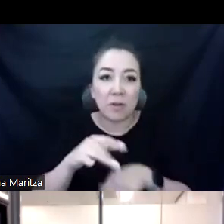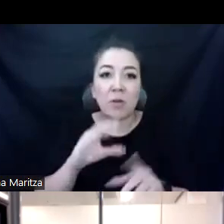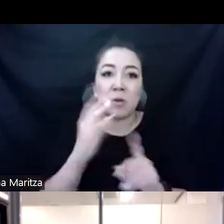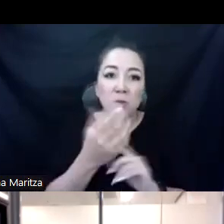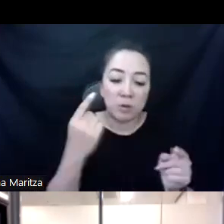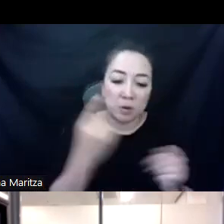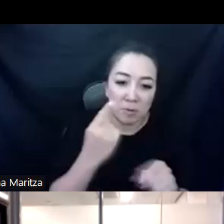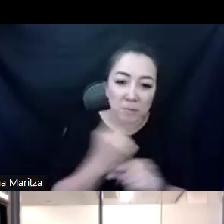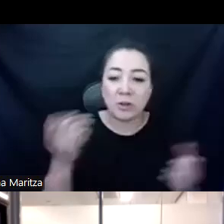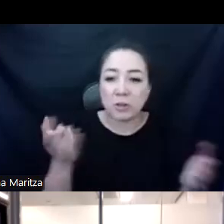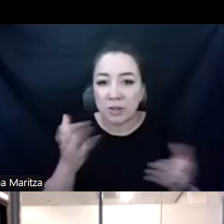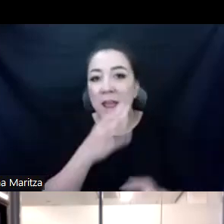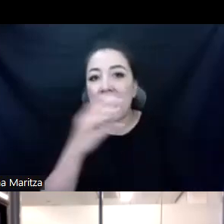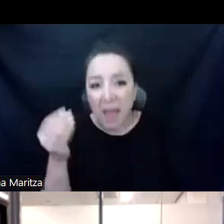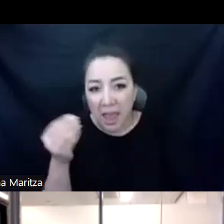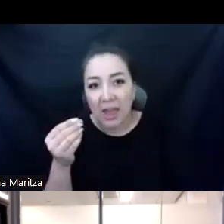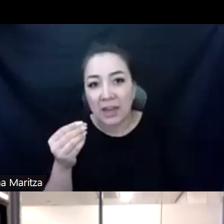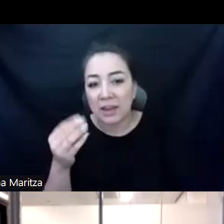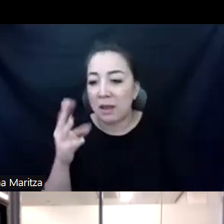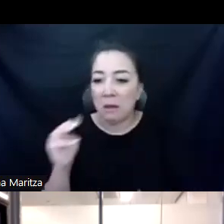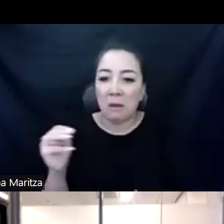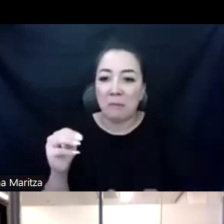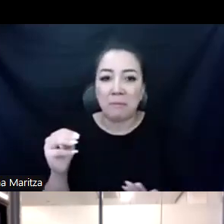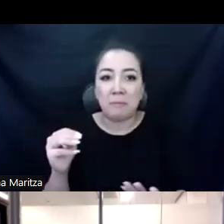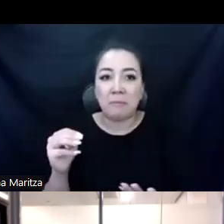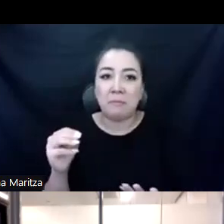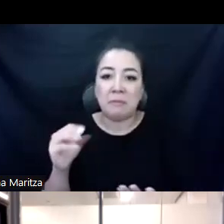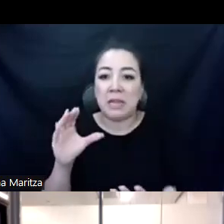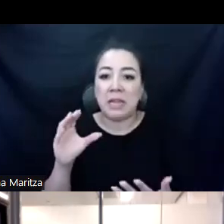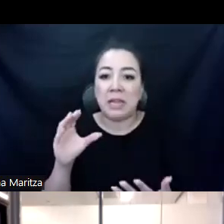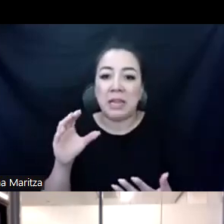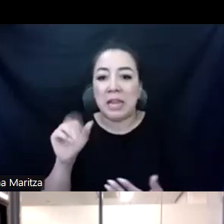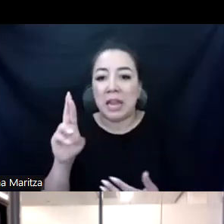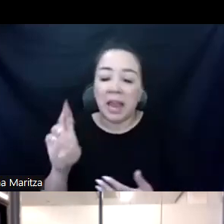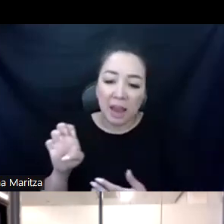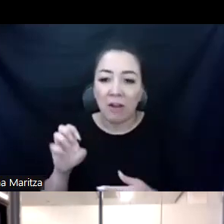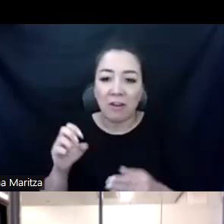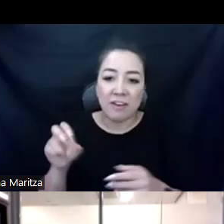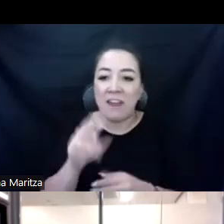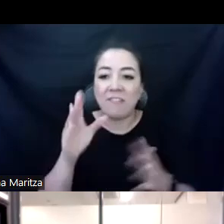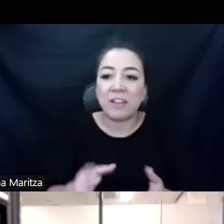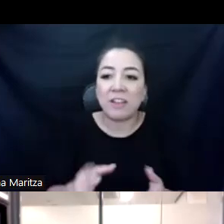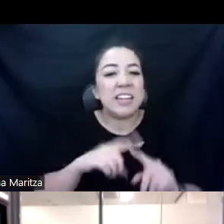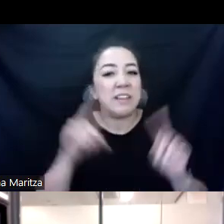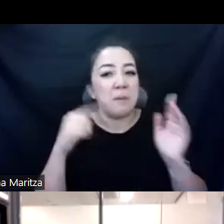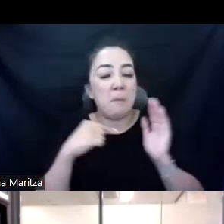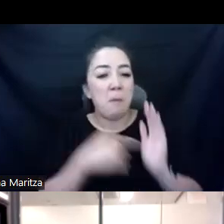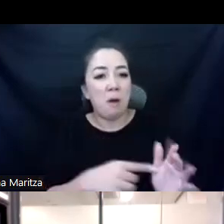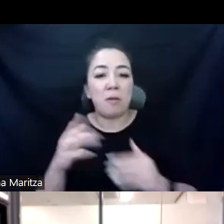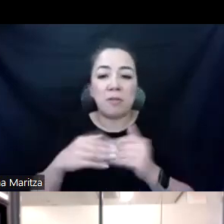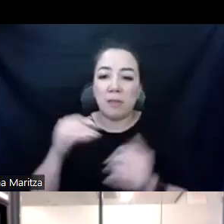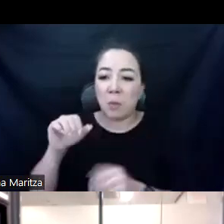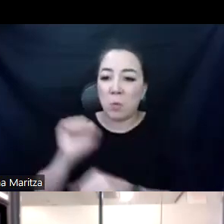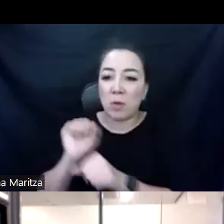appropriate services and care navigators. Yeah. It's a very different model than the work that has